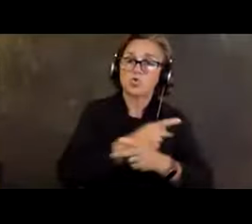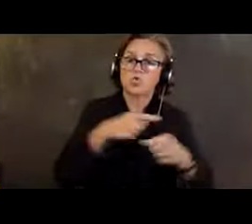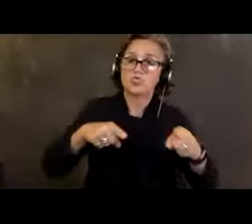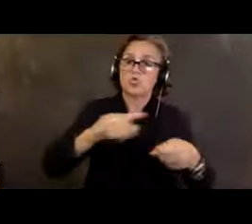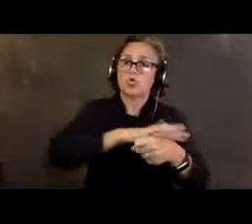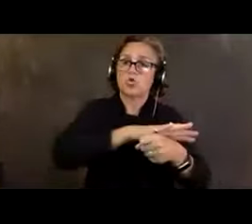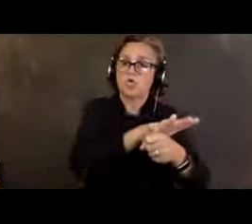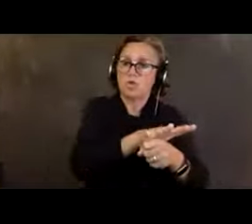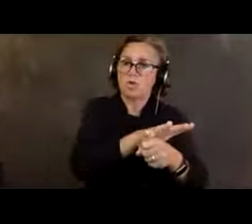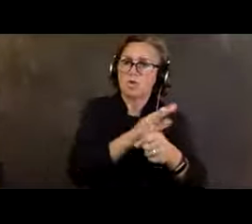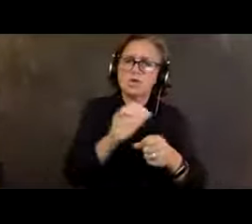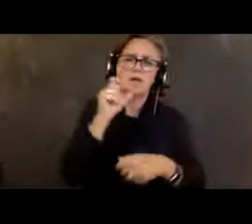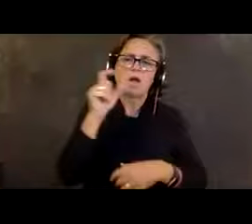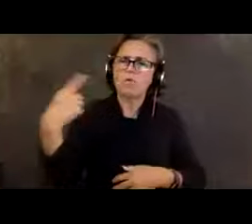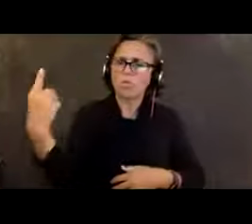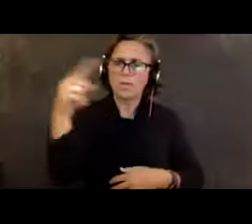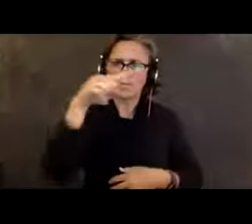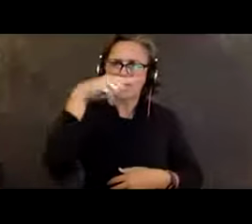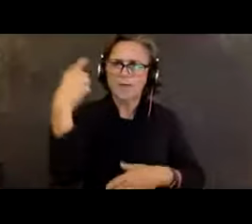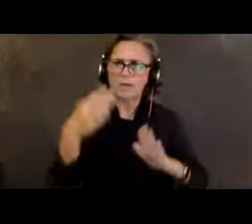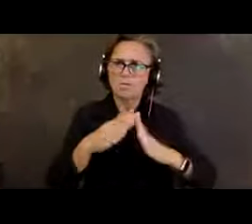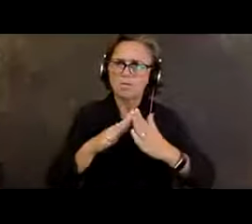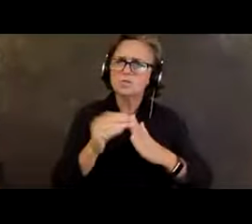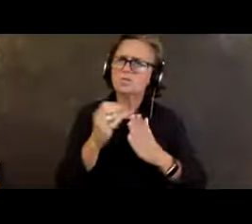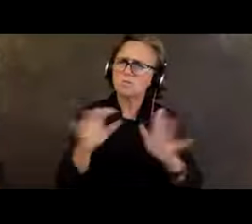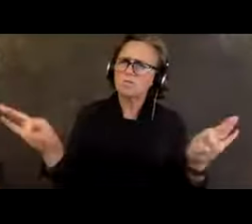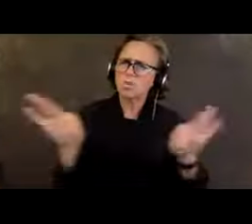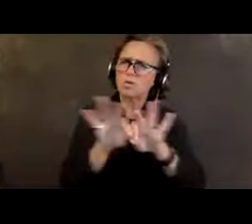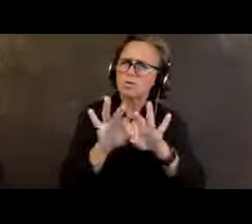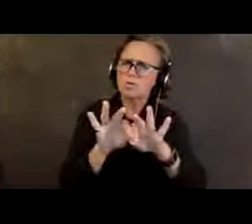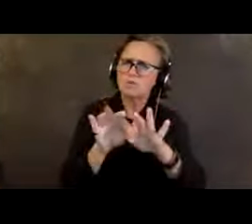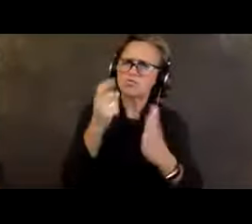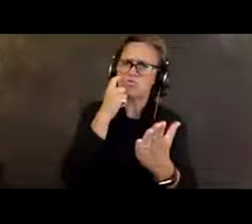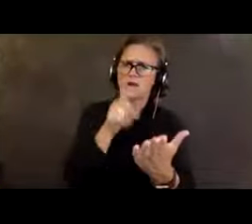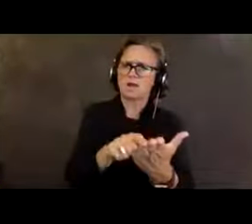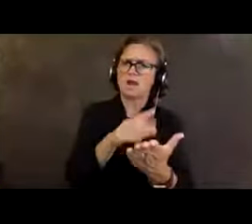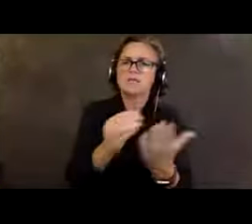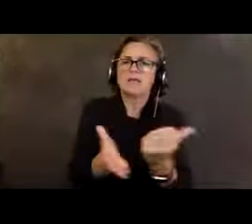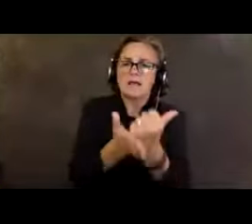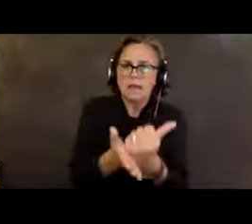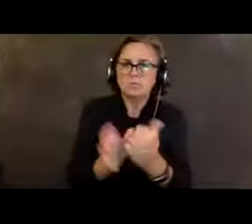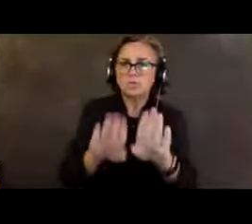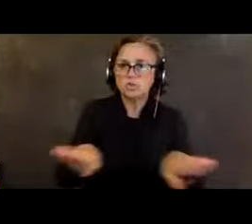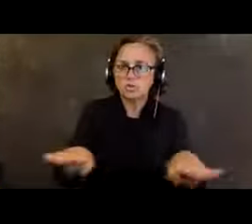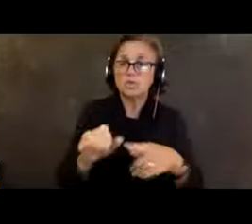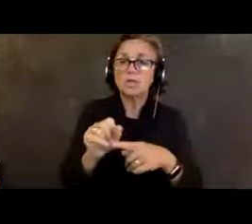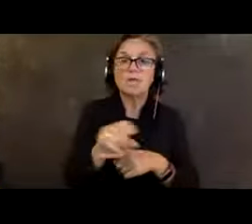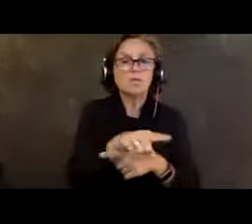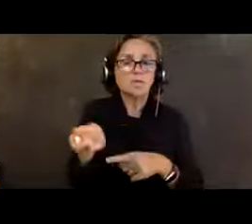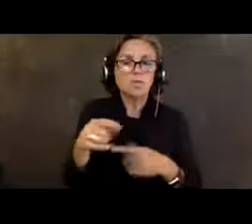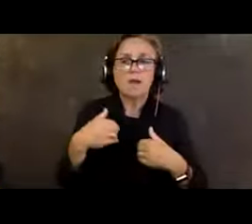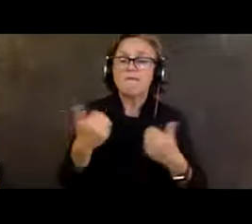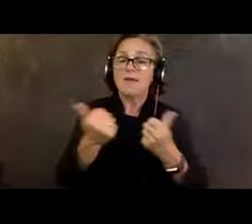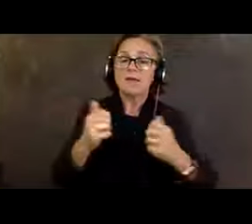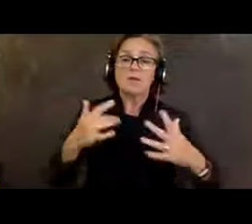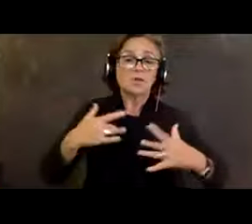prepare them for what's happening, and also really find ways so that they know that if they have concerns or questions, that they can talk